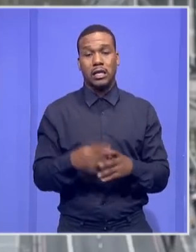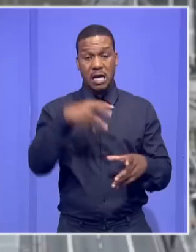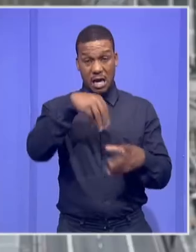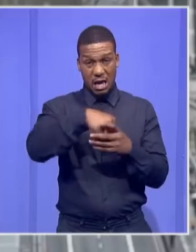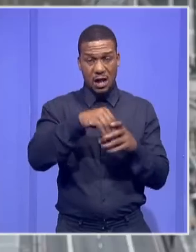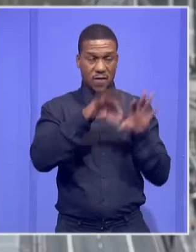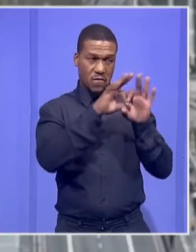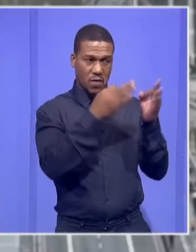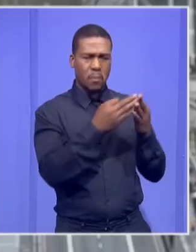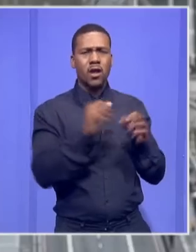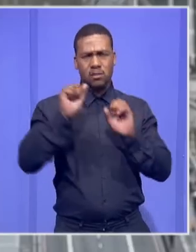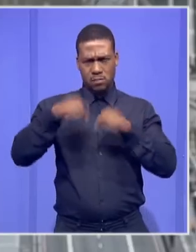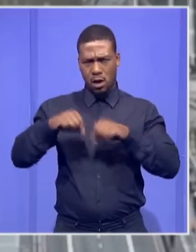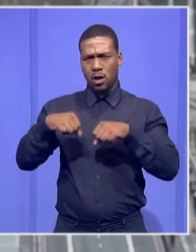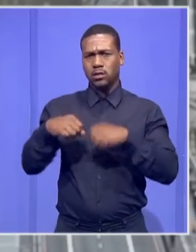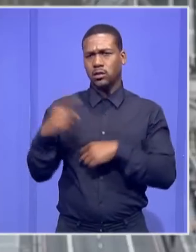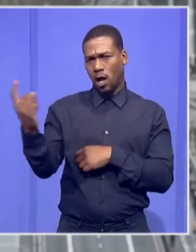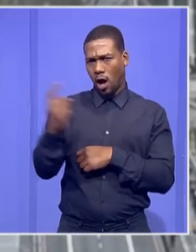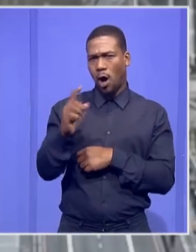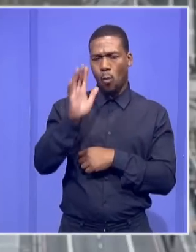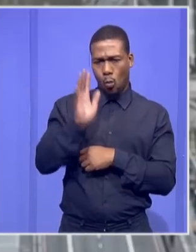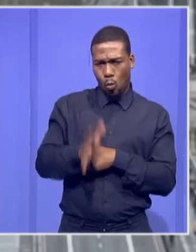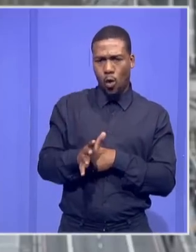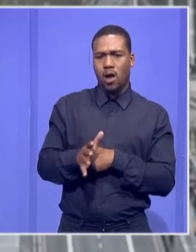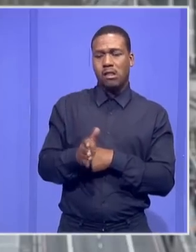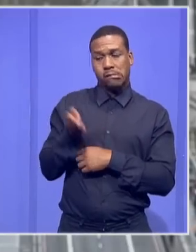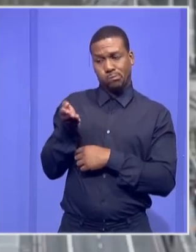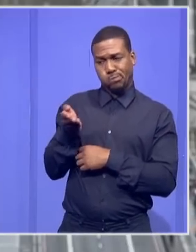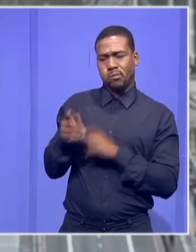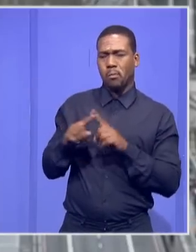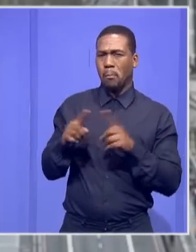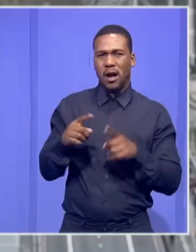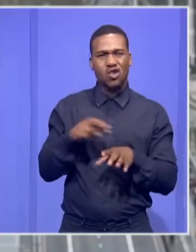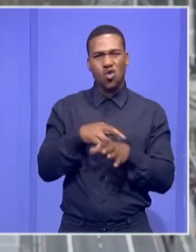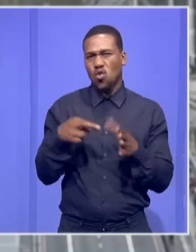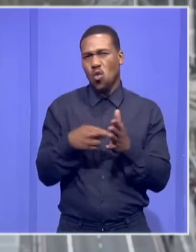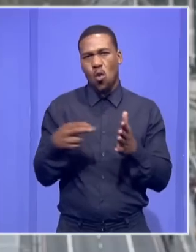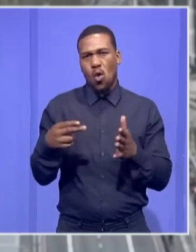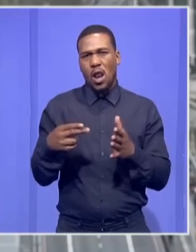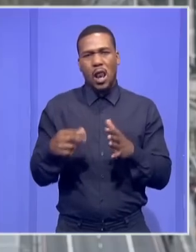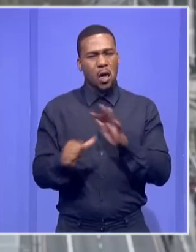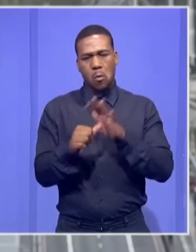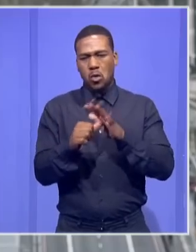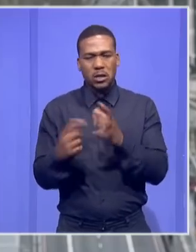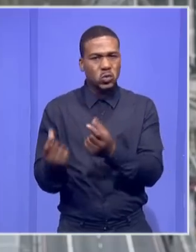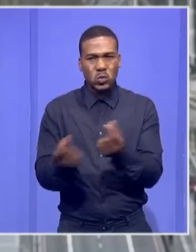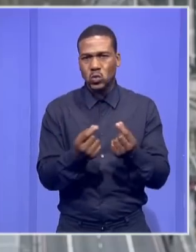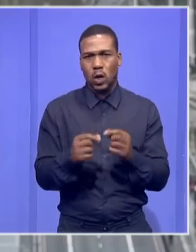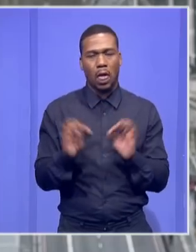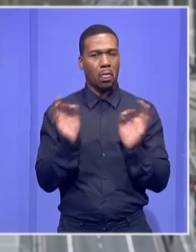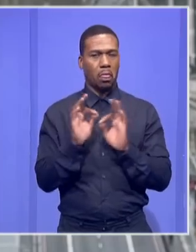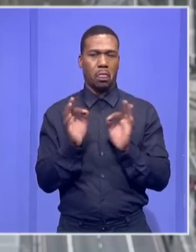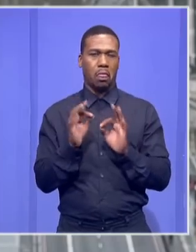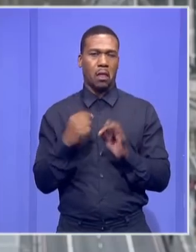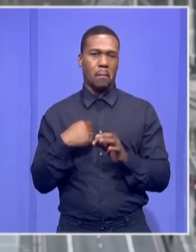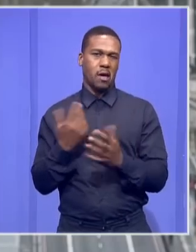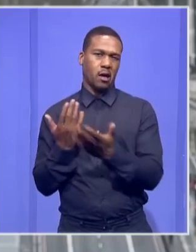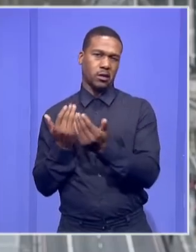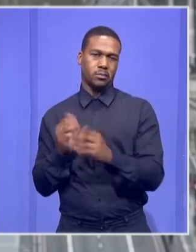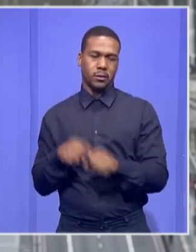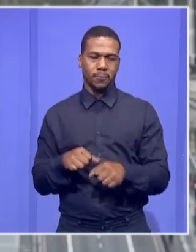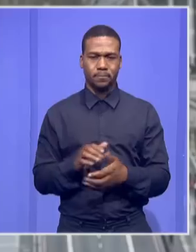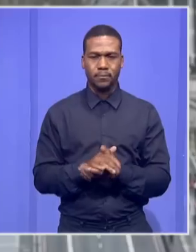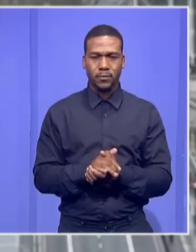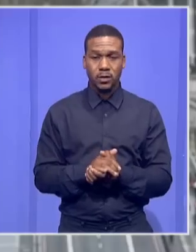he is going to play much of a role at all. So there will be a lot of column inches written about